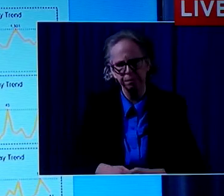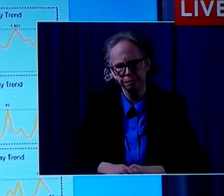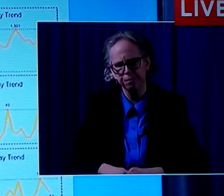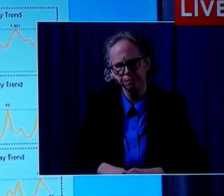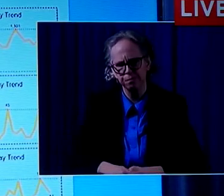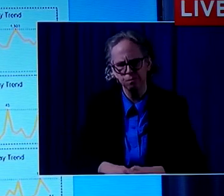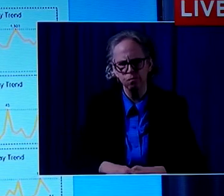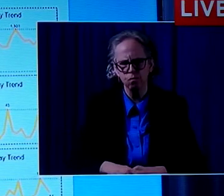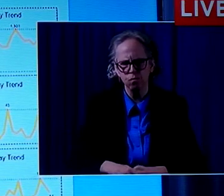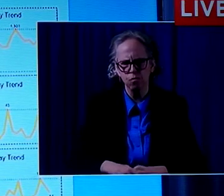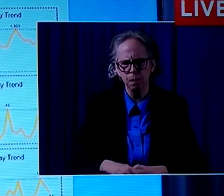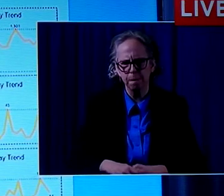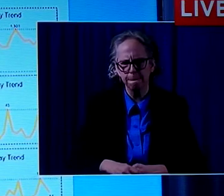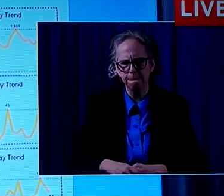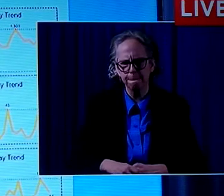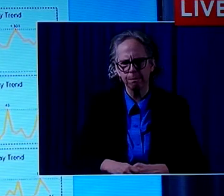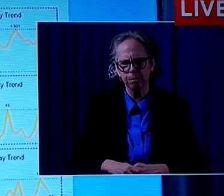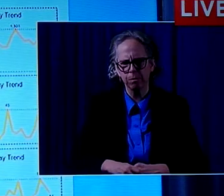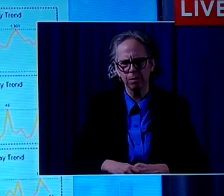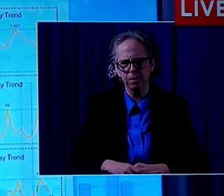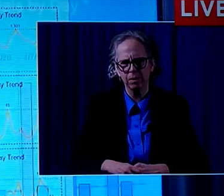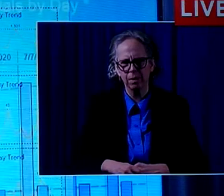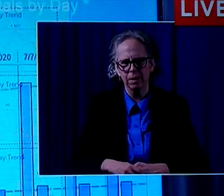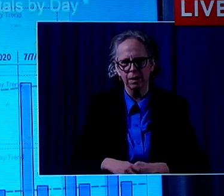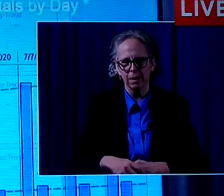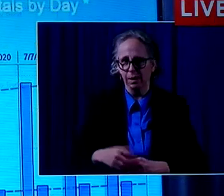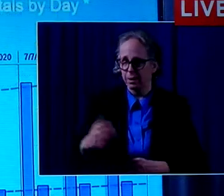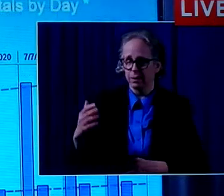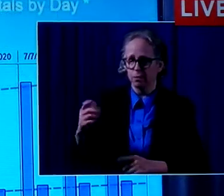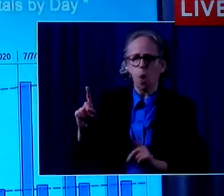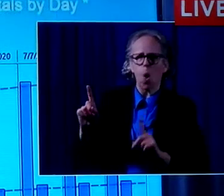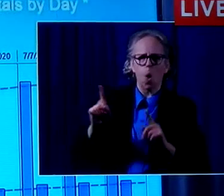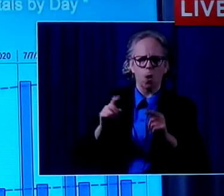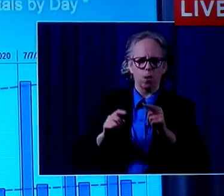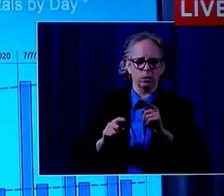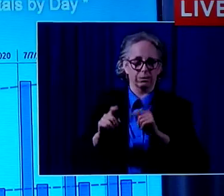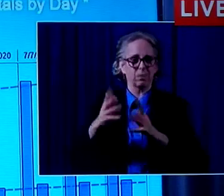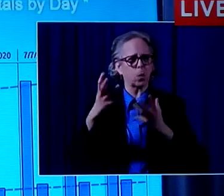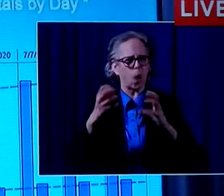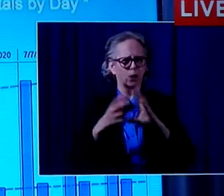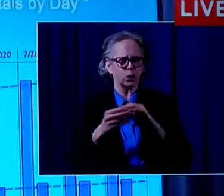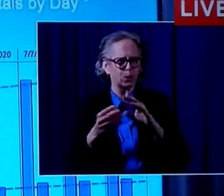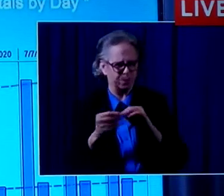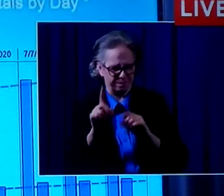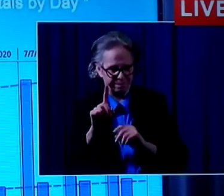Let's look, Eric, at the next one. And let me just also point out that these are